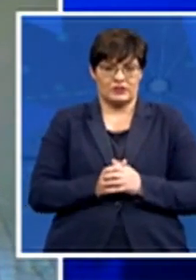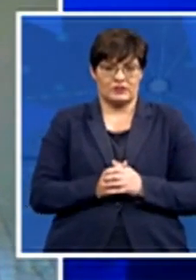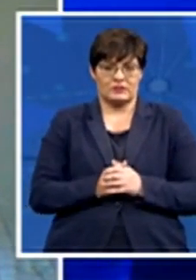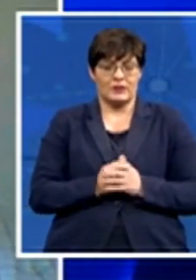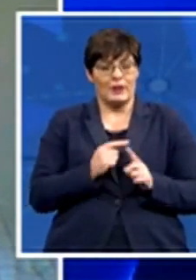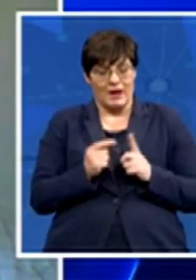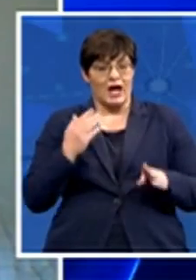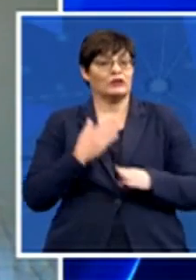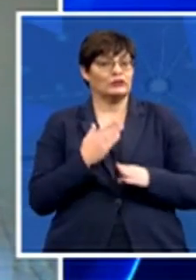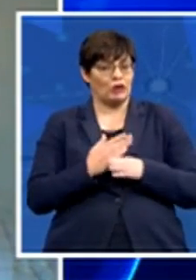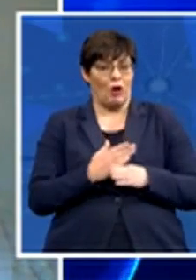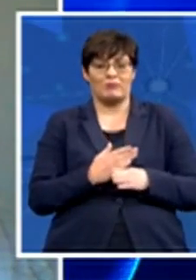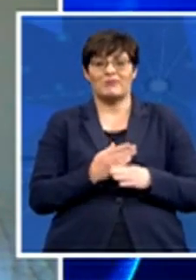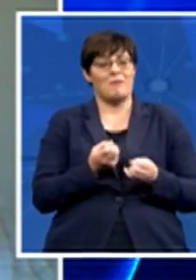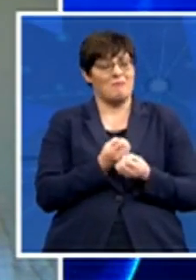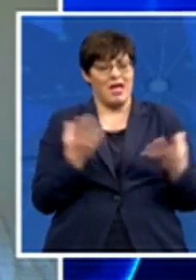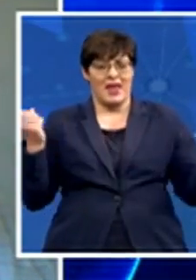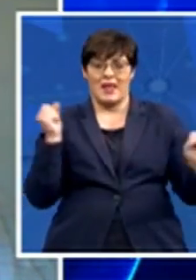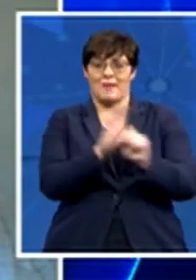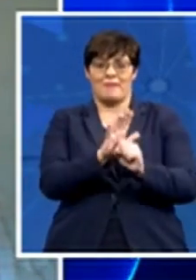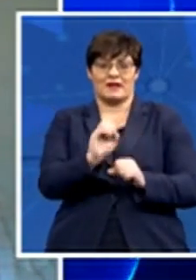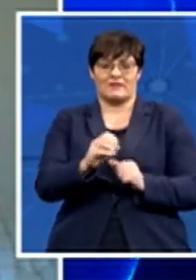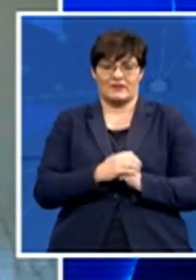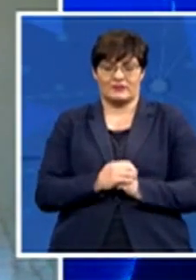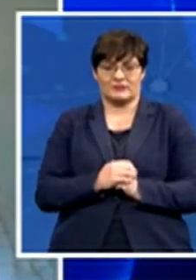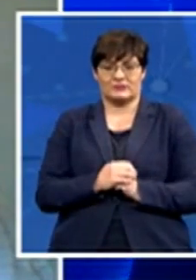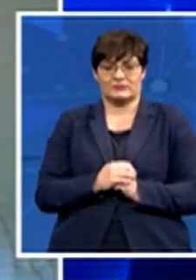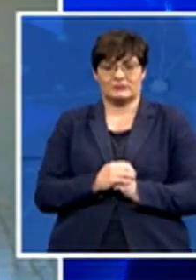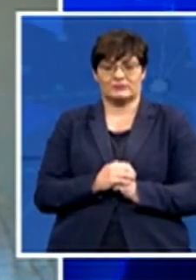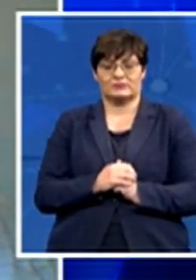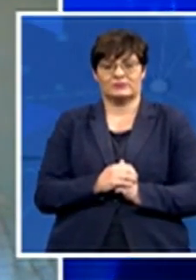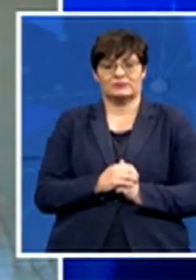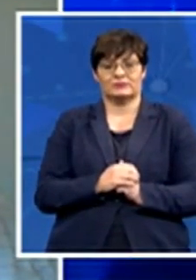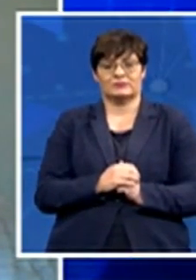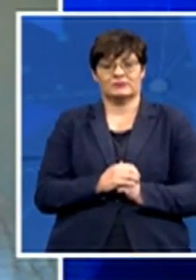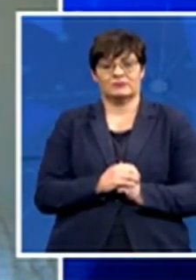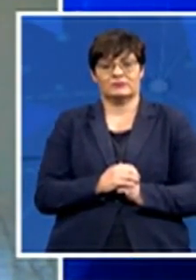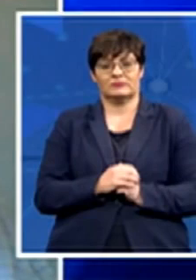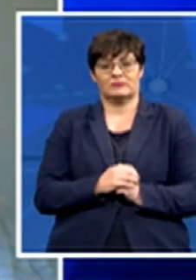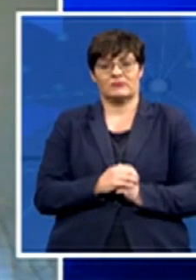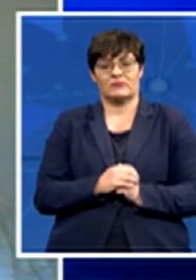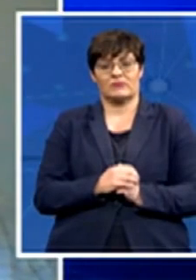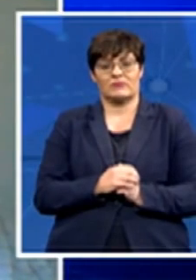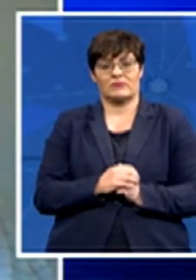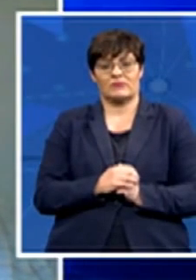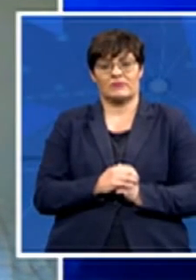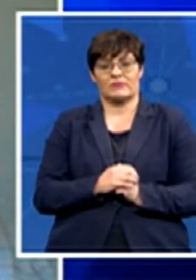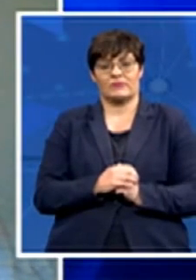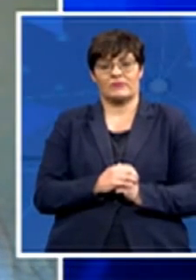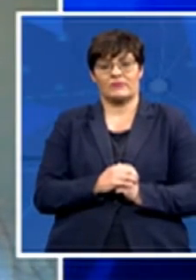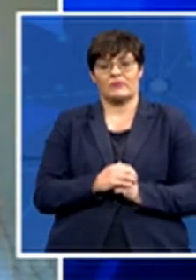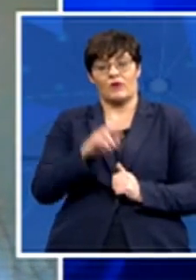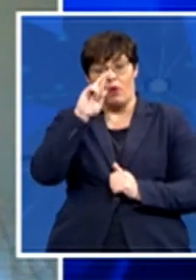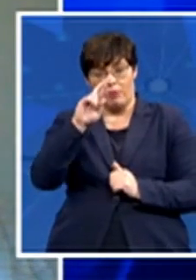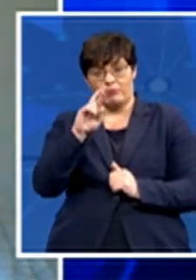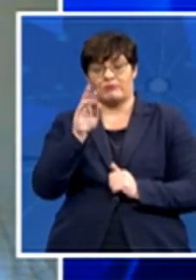been better downs. So we are hoping that going to two, all